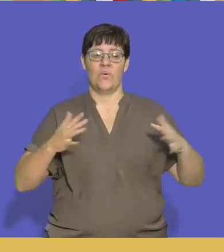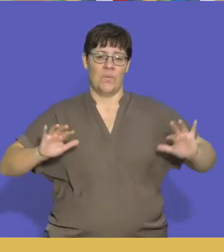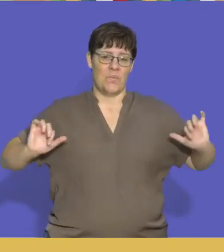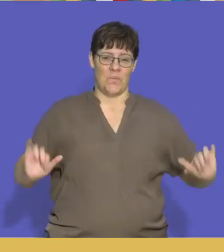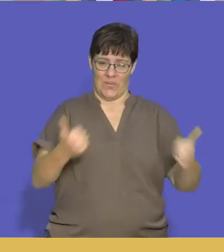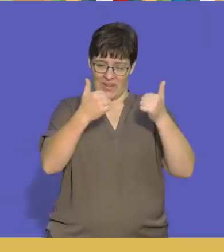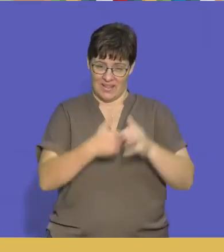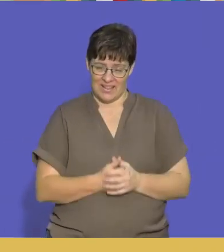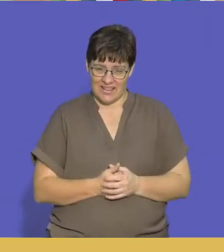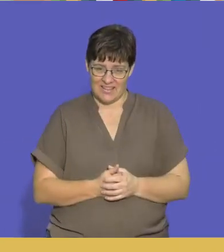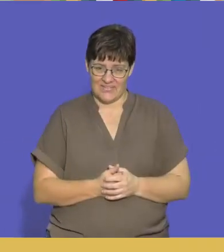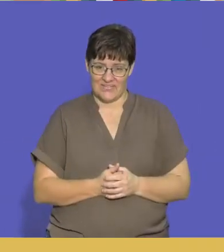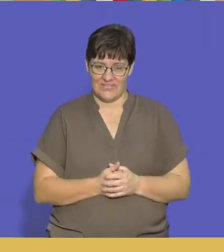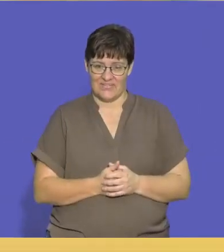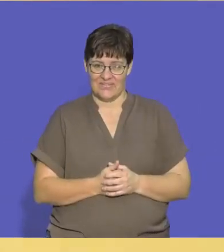That was very good.